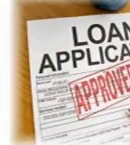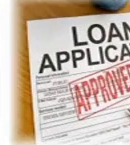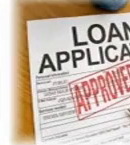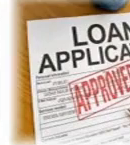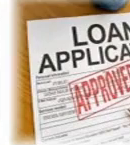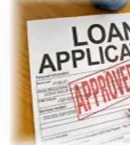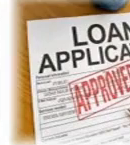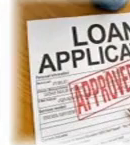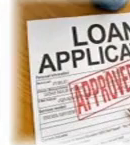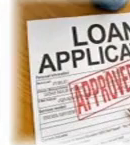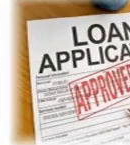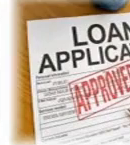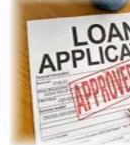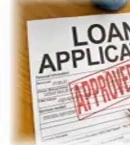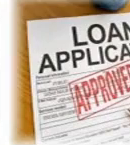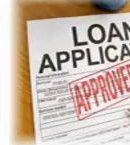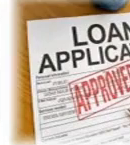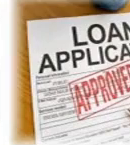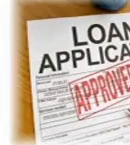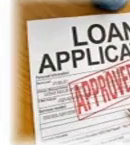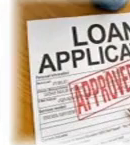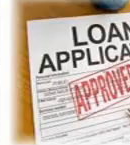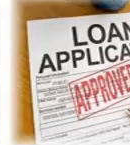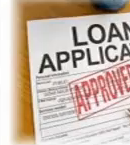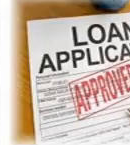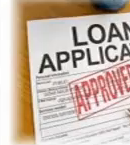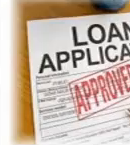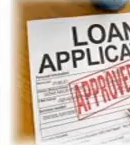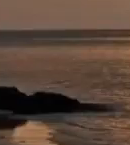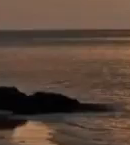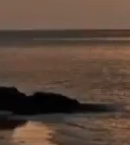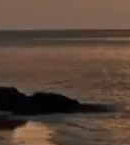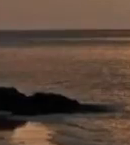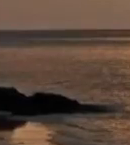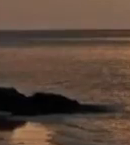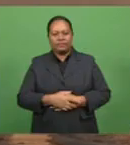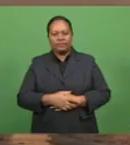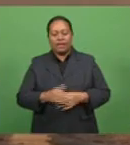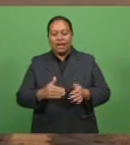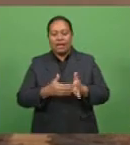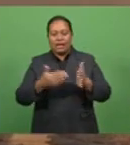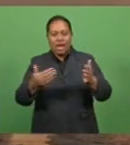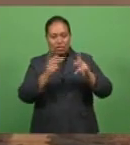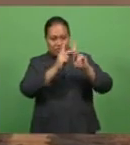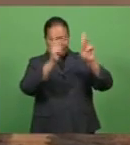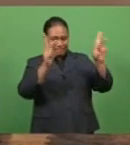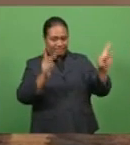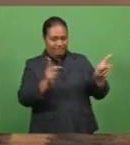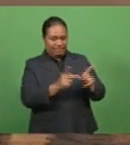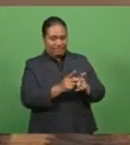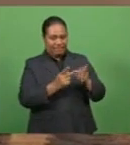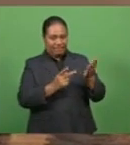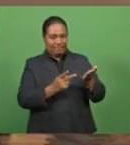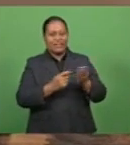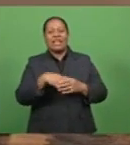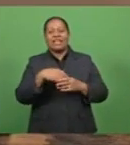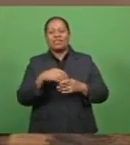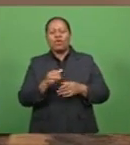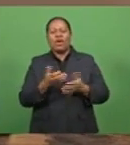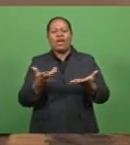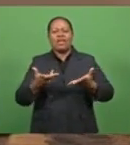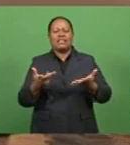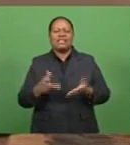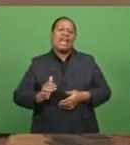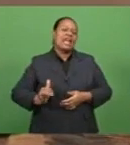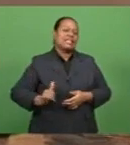year? Visit our FBC website to answer. And our shot of the day, the picture was taken at Naviti